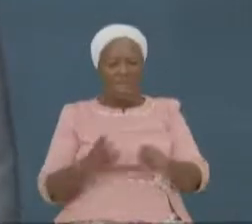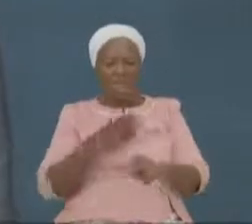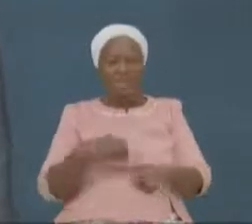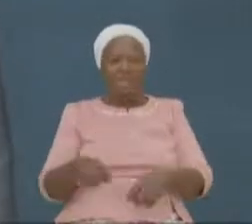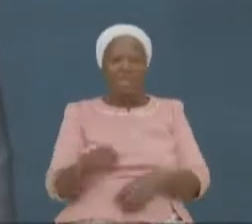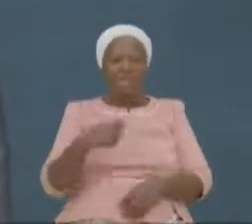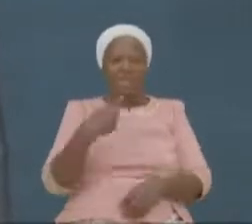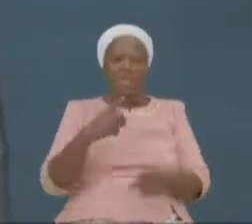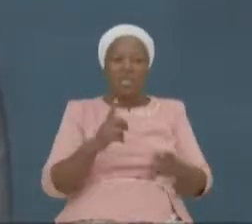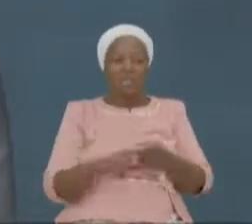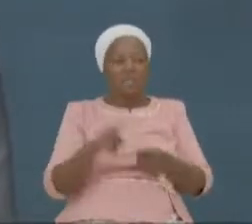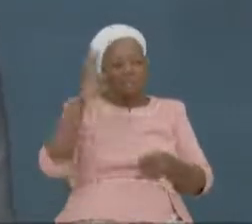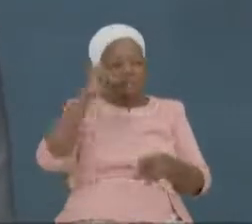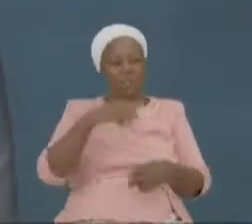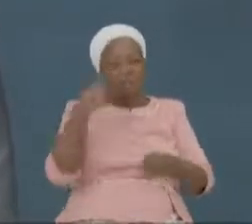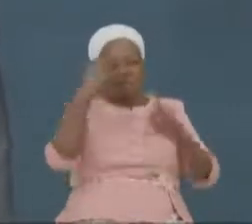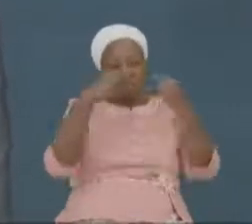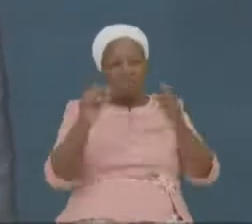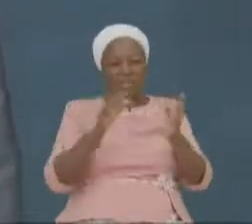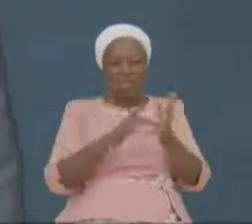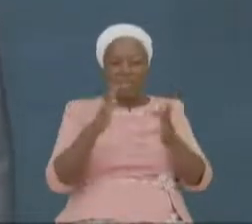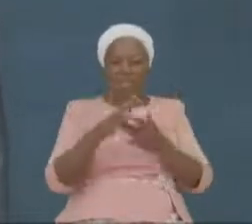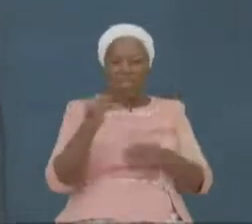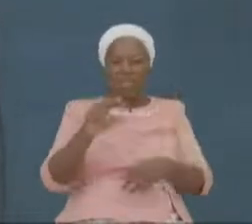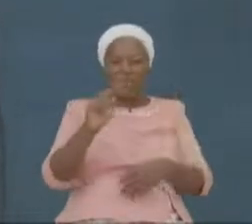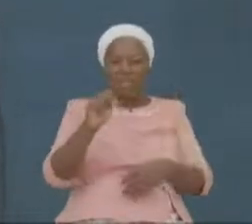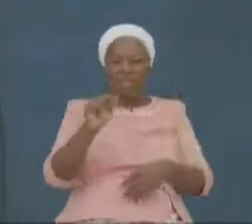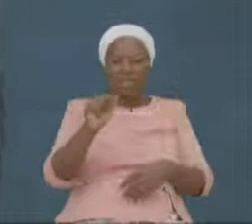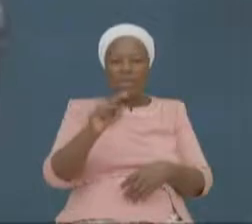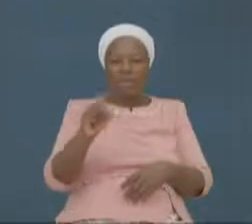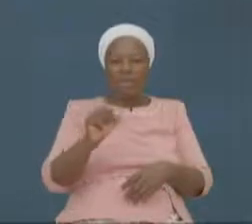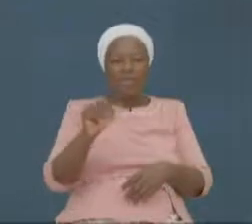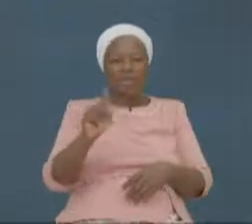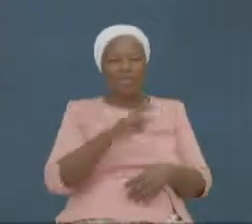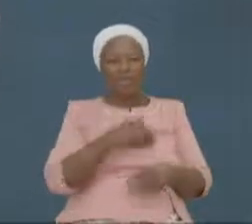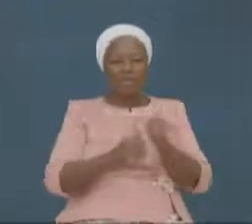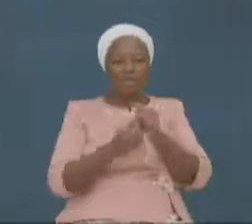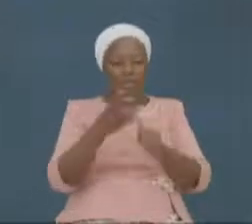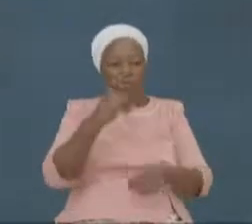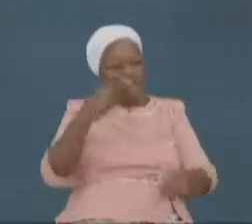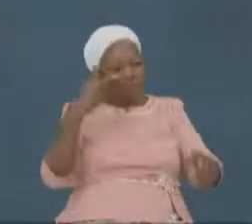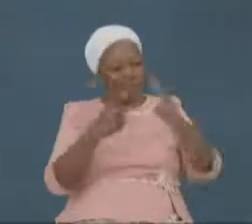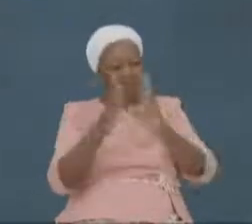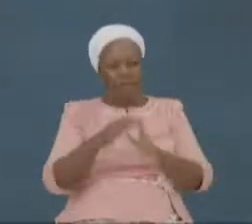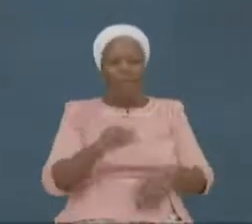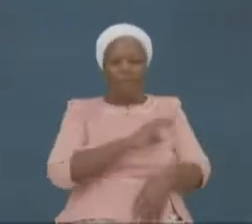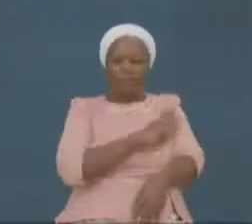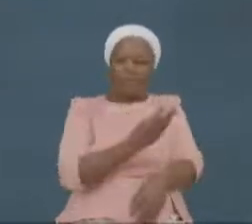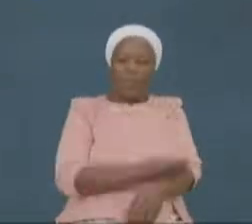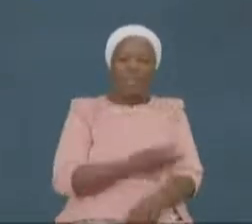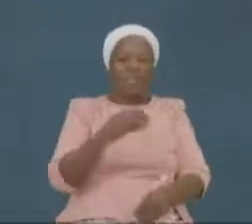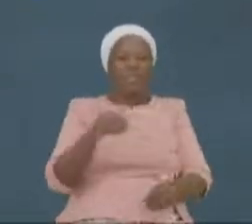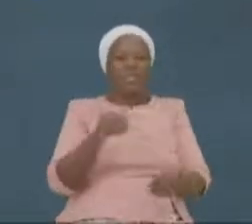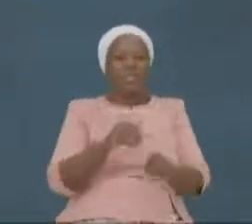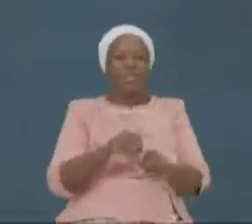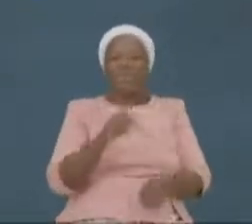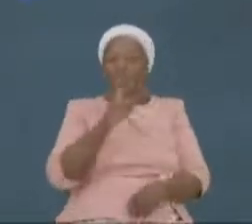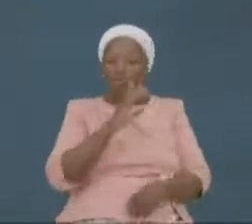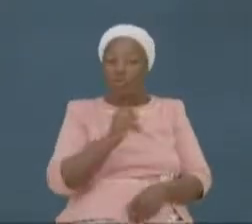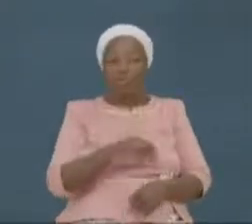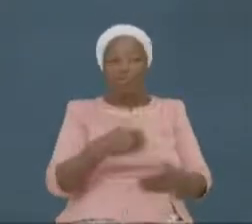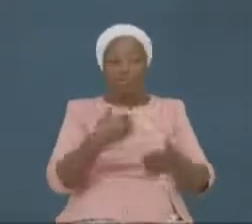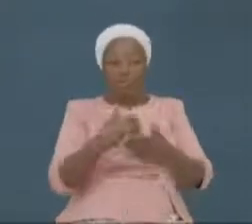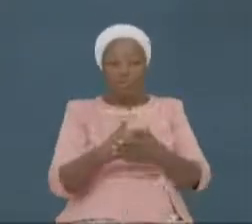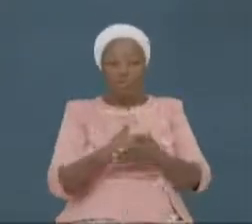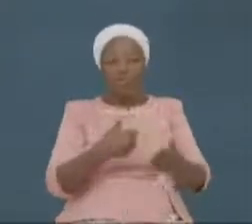concerning Jesus of Nazareth, which was a prophet, mighty indeed before he died,